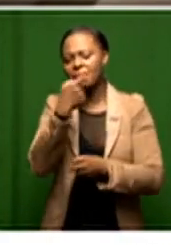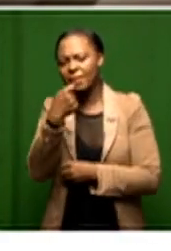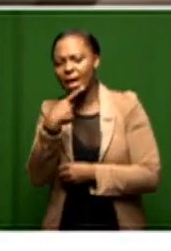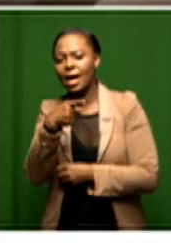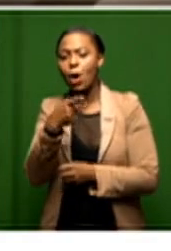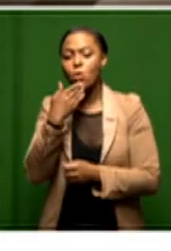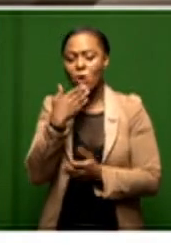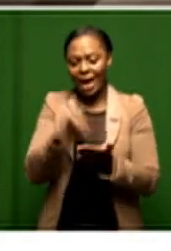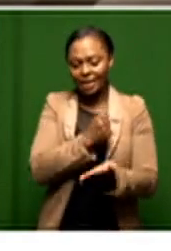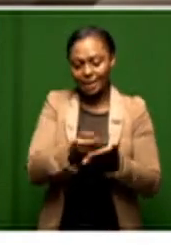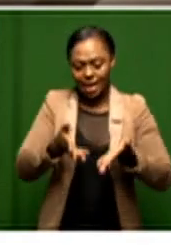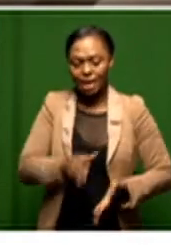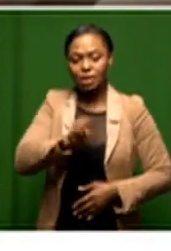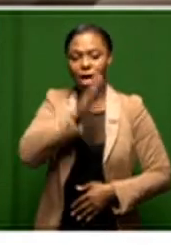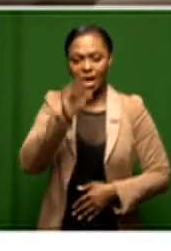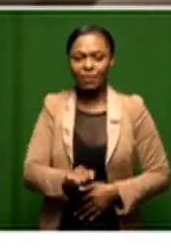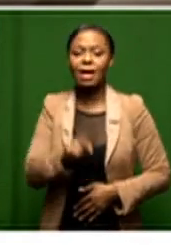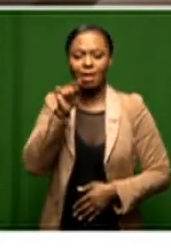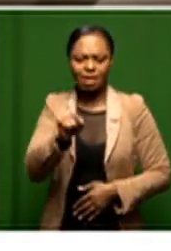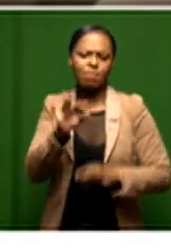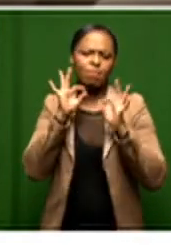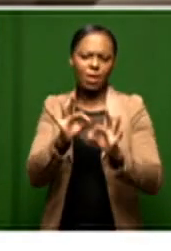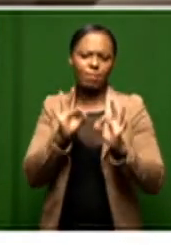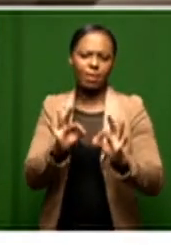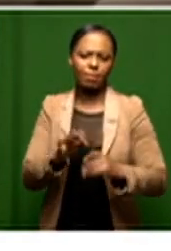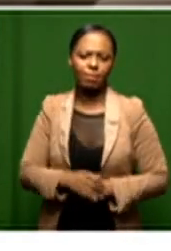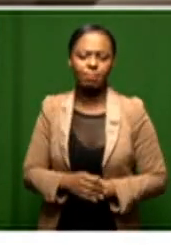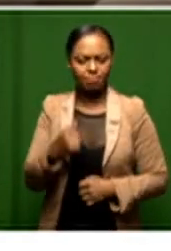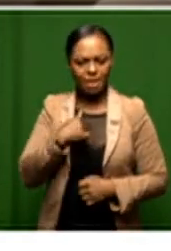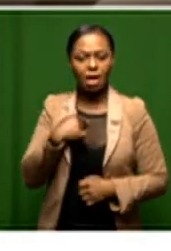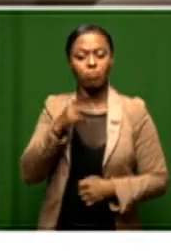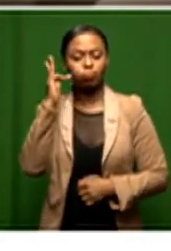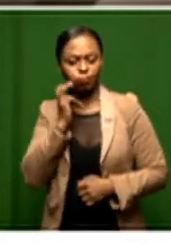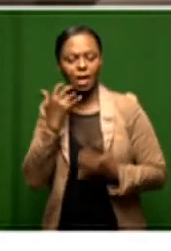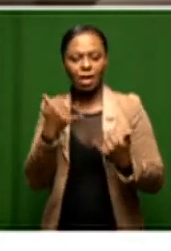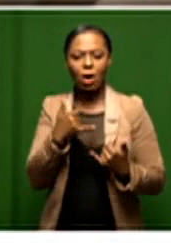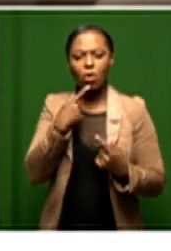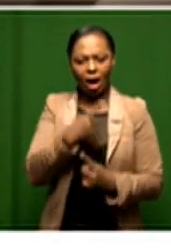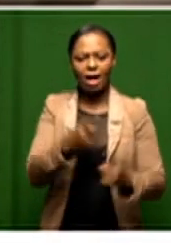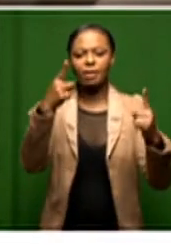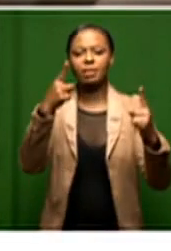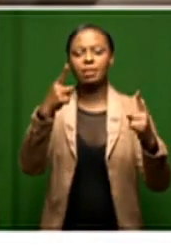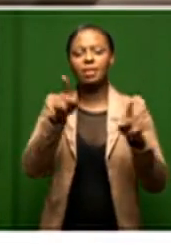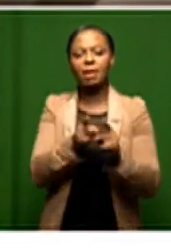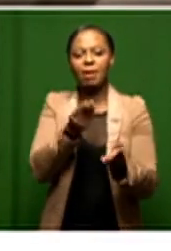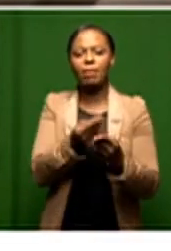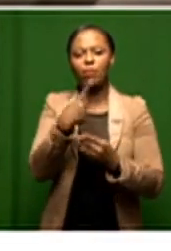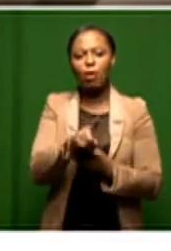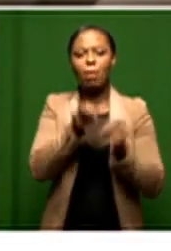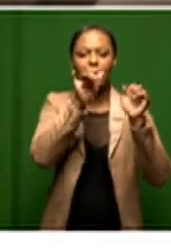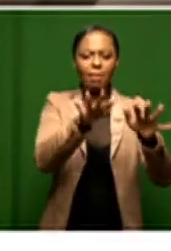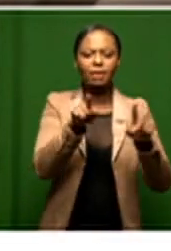registered in South Africa. And so until this trial data is released and is available for public and for